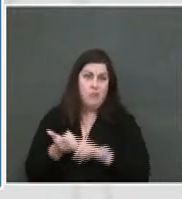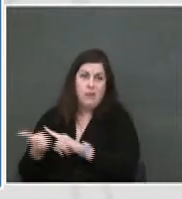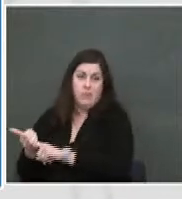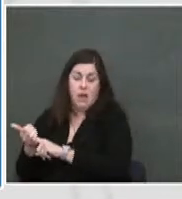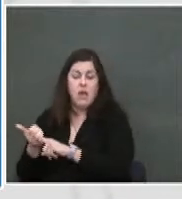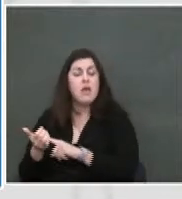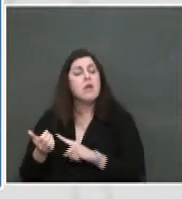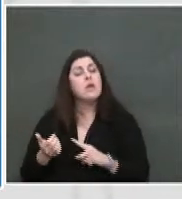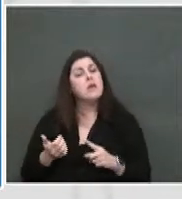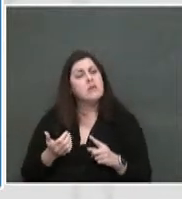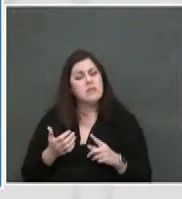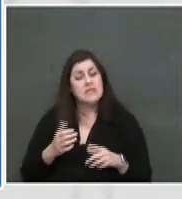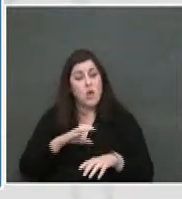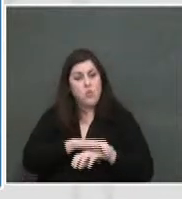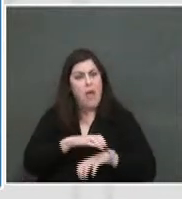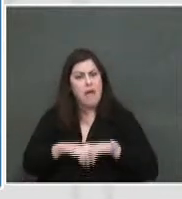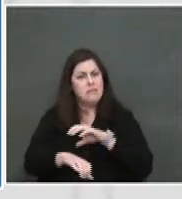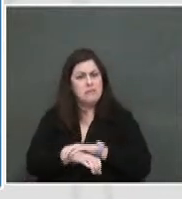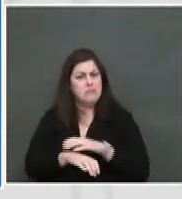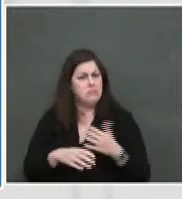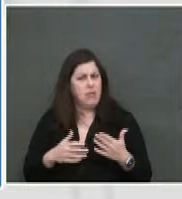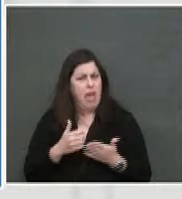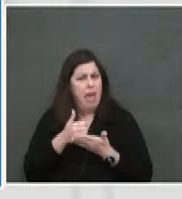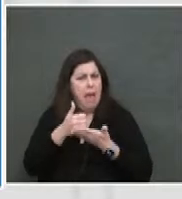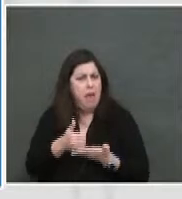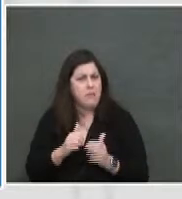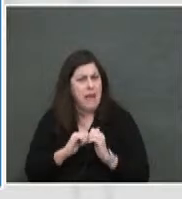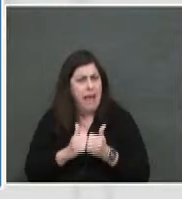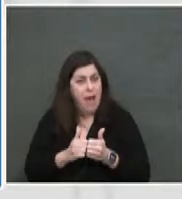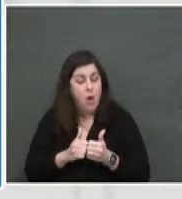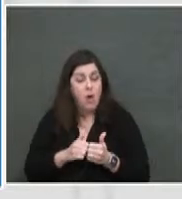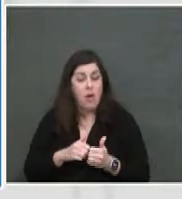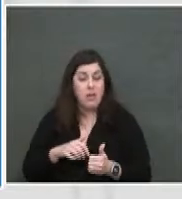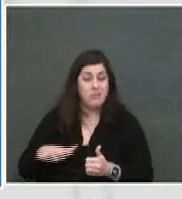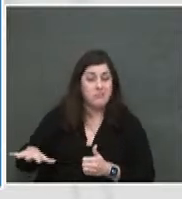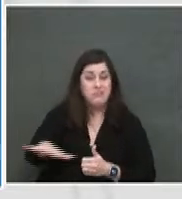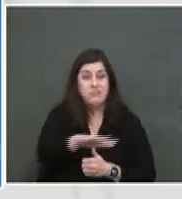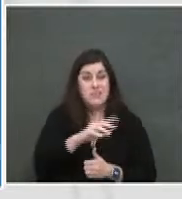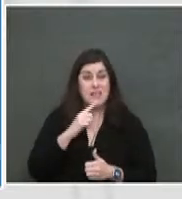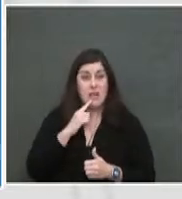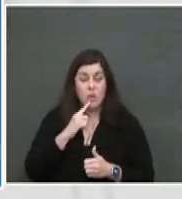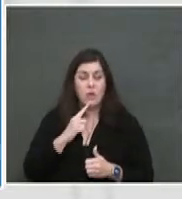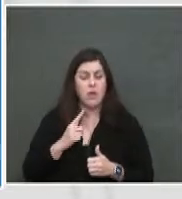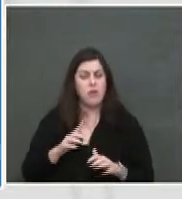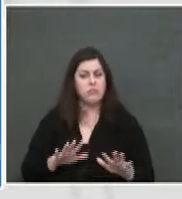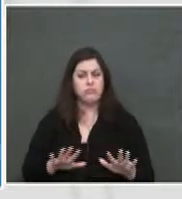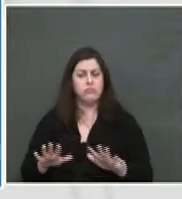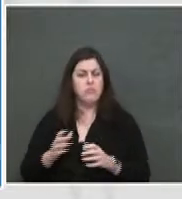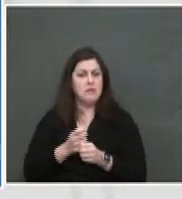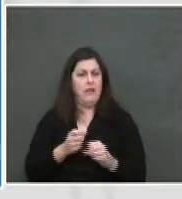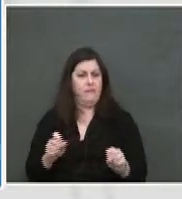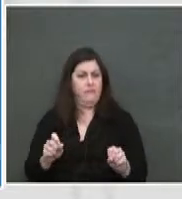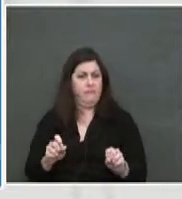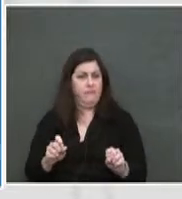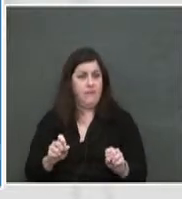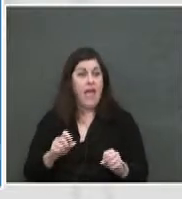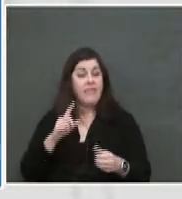And what these arrests do, it maintains order on the street, and detectives are clearing their